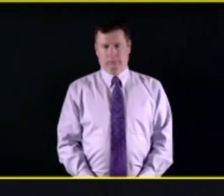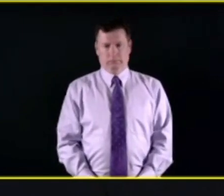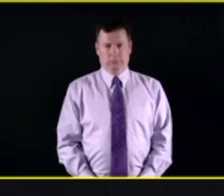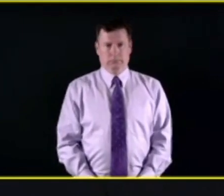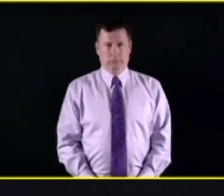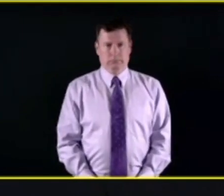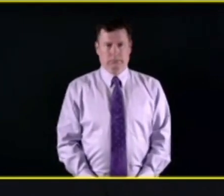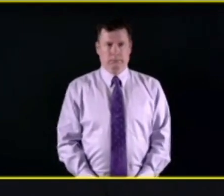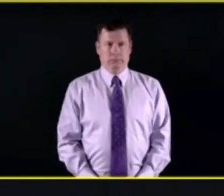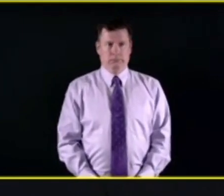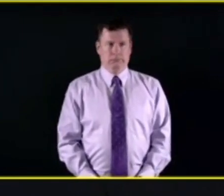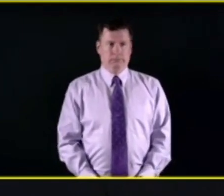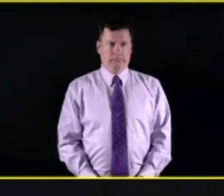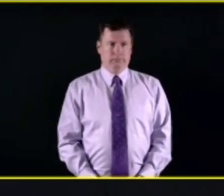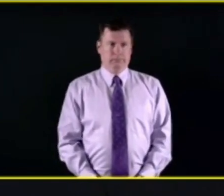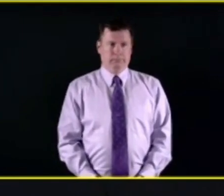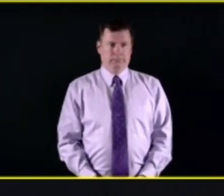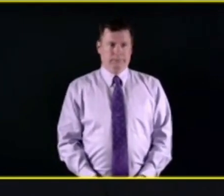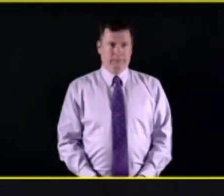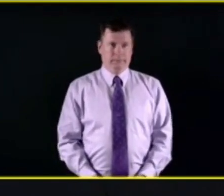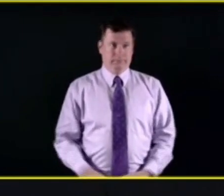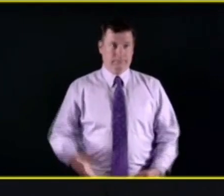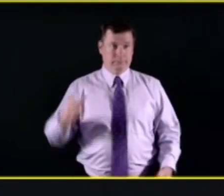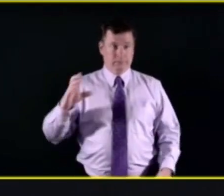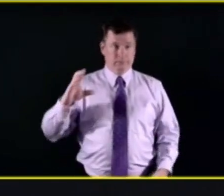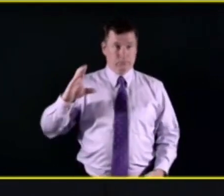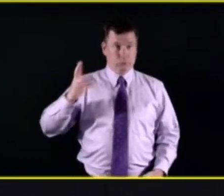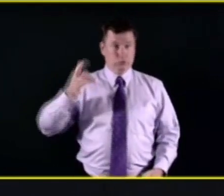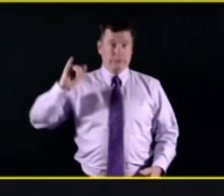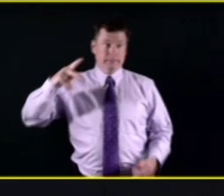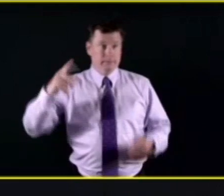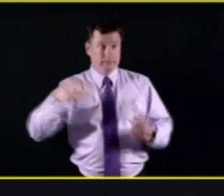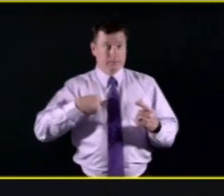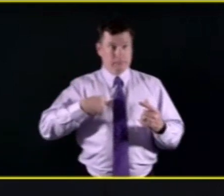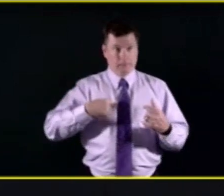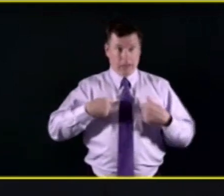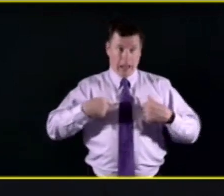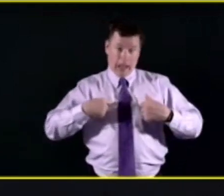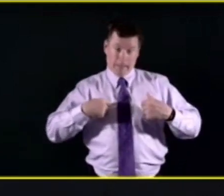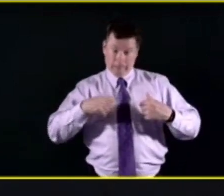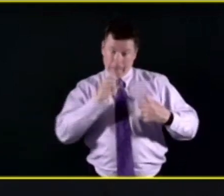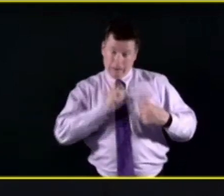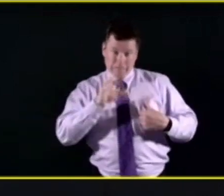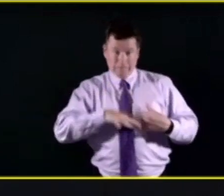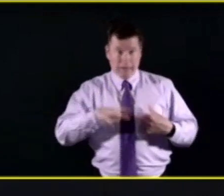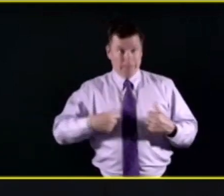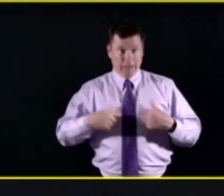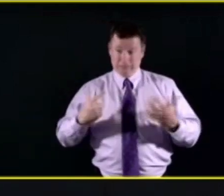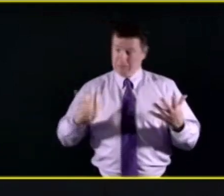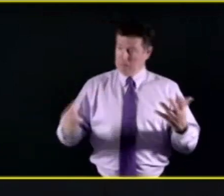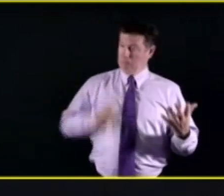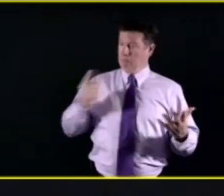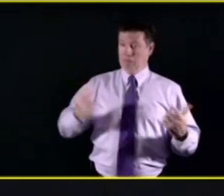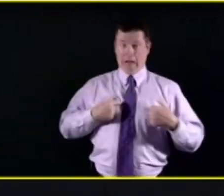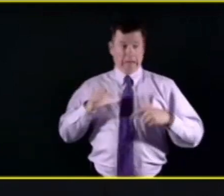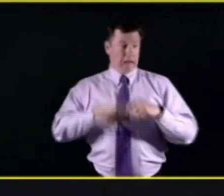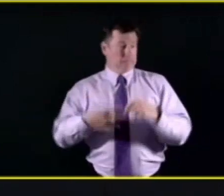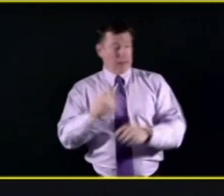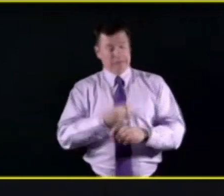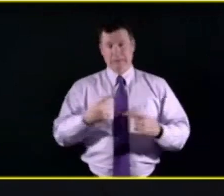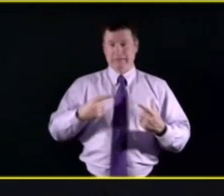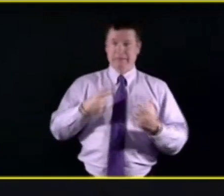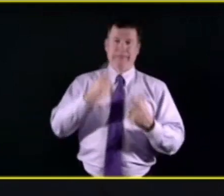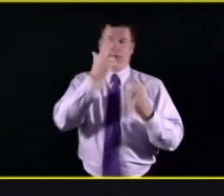to 65 age group that are not able to participate, but I'm trying not to take offense. Oh, we'll have a place well, for that's you. That's only in the